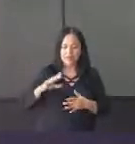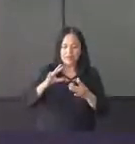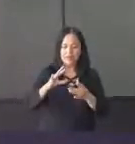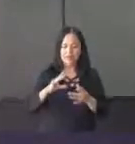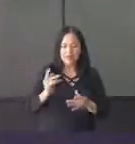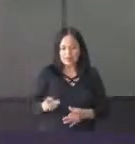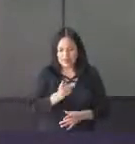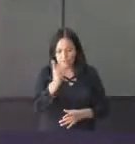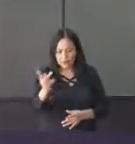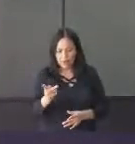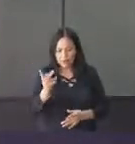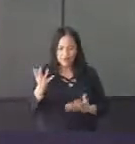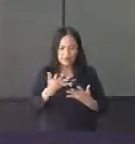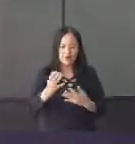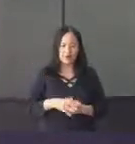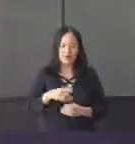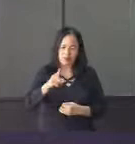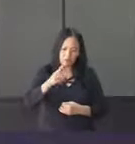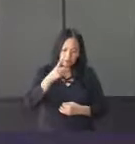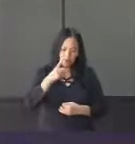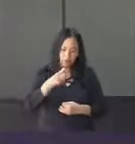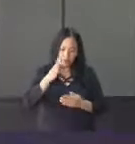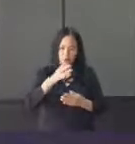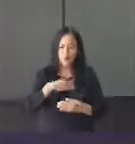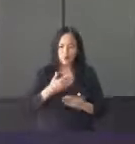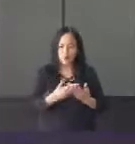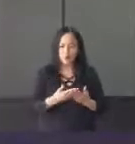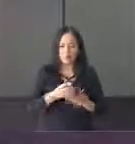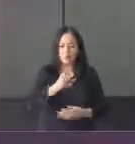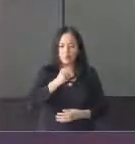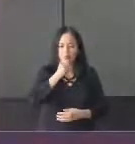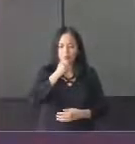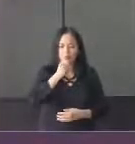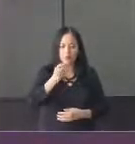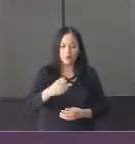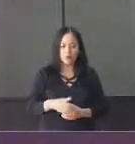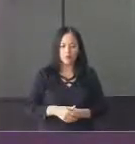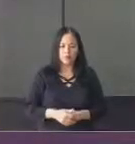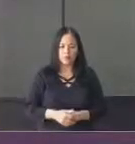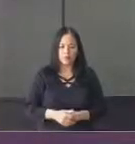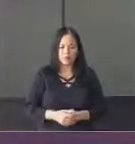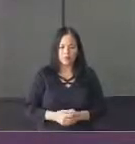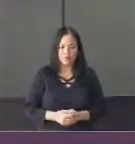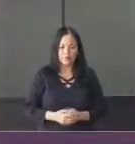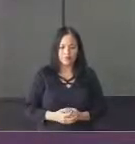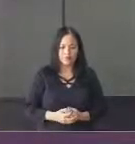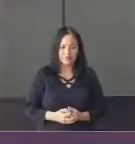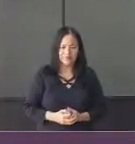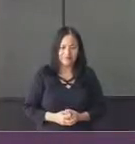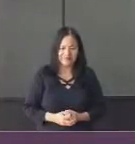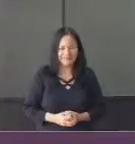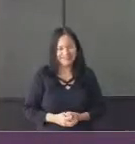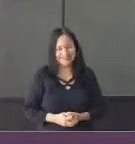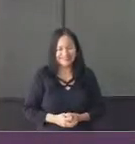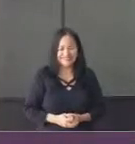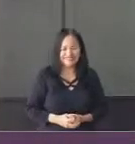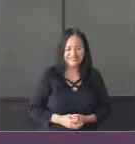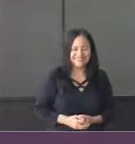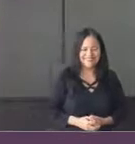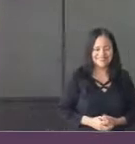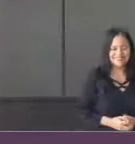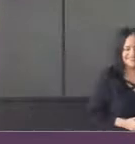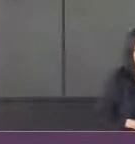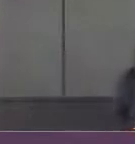some questions. However you may want to start this first round. Wonderful. Thank you so very much for